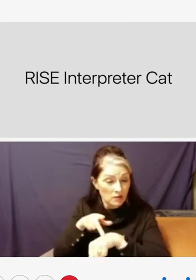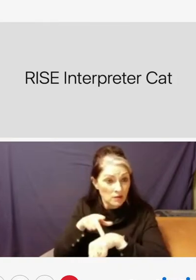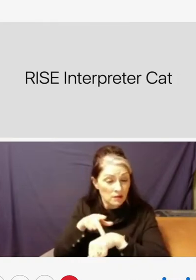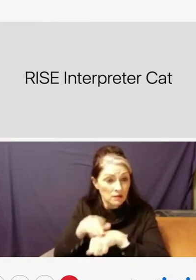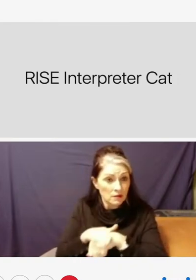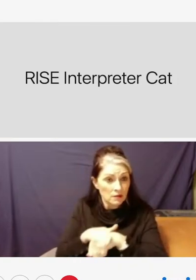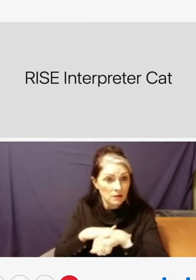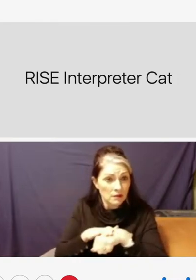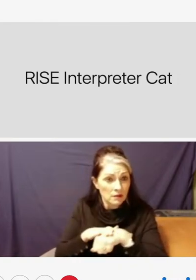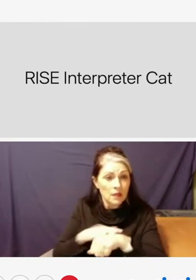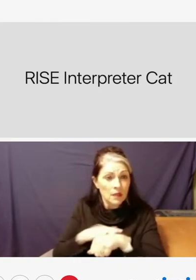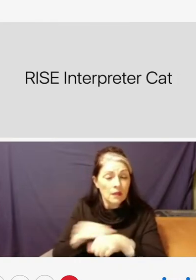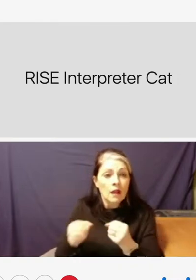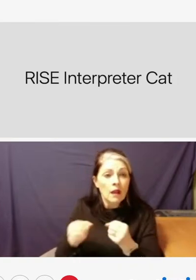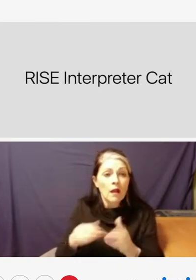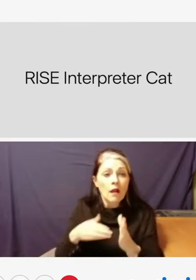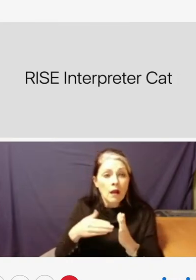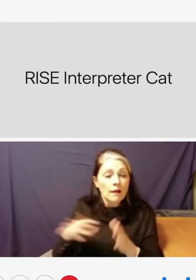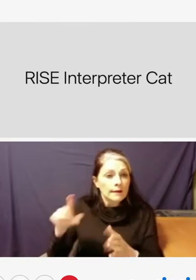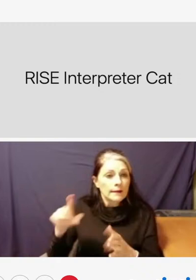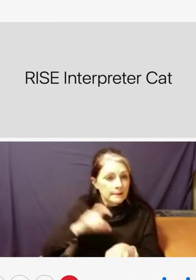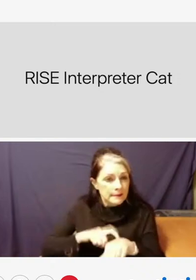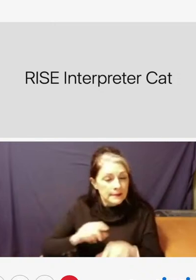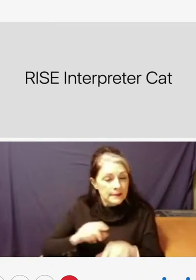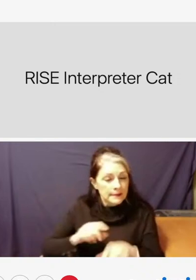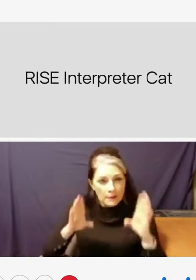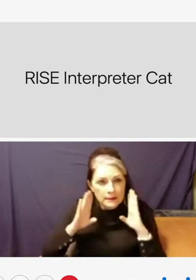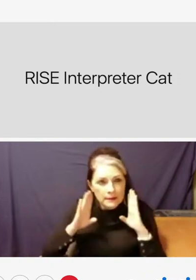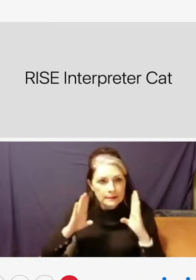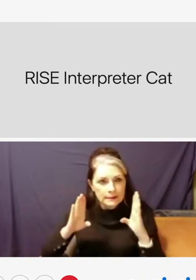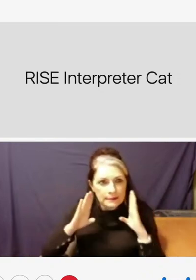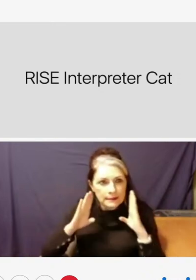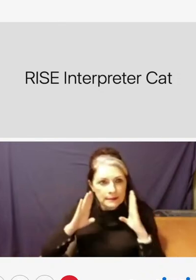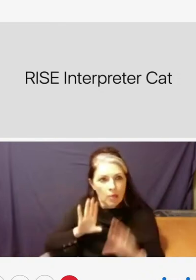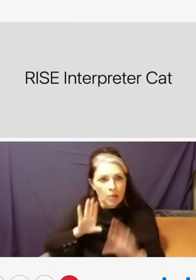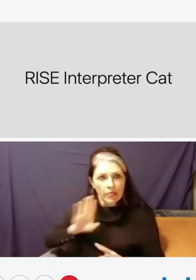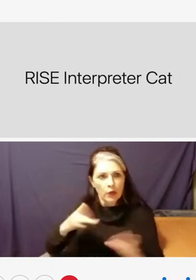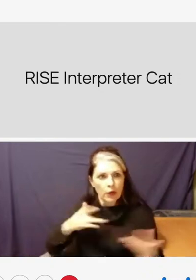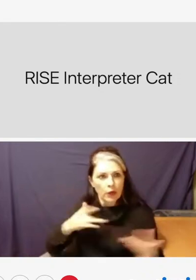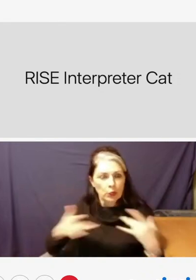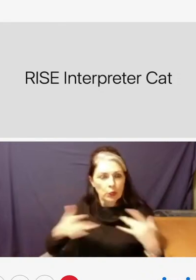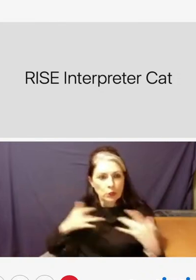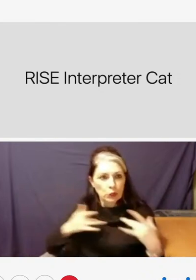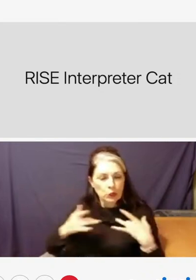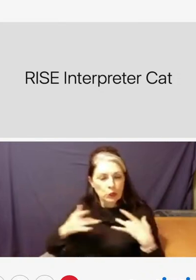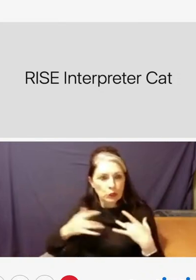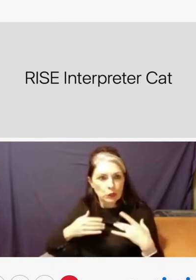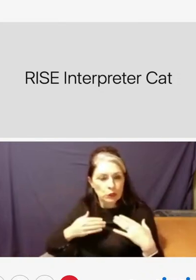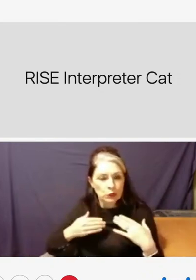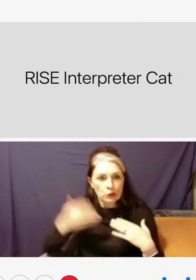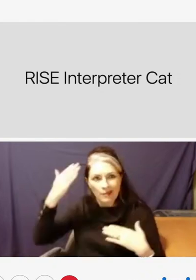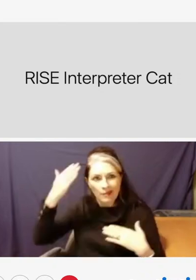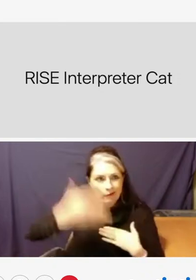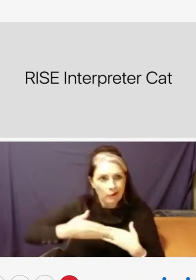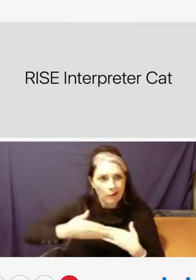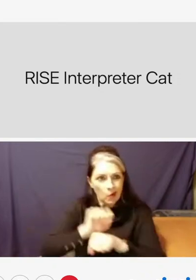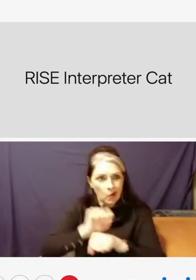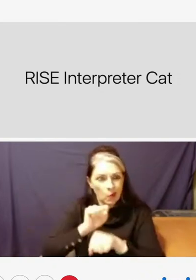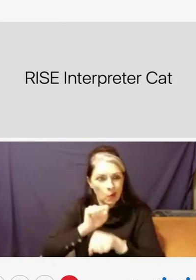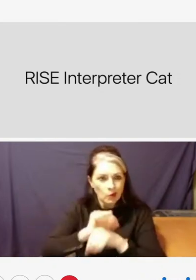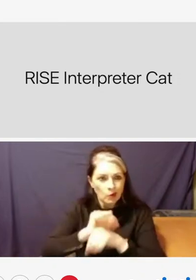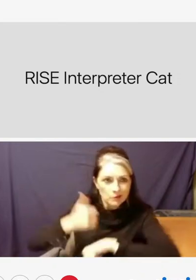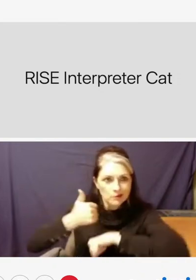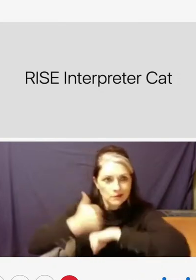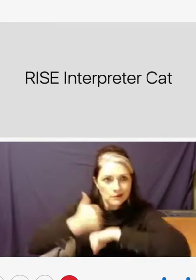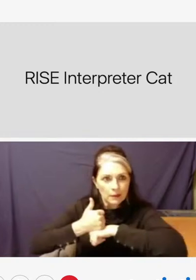listening really listening to their concerns because they're at the front lines uh implementing these uh and a lot